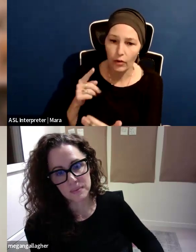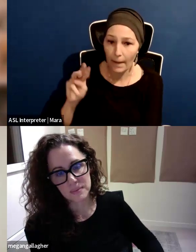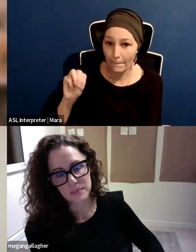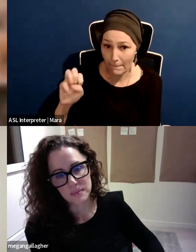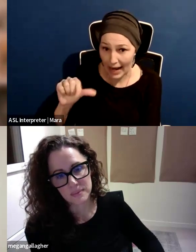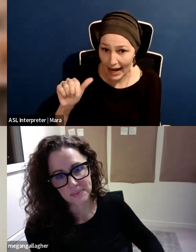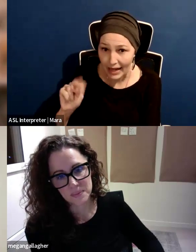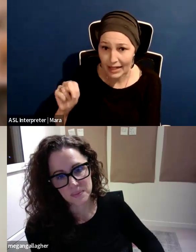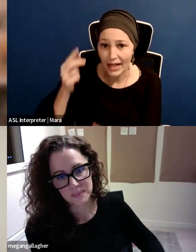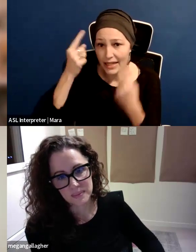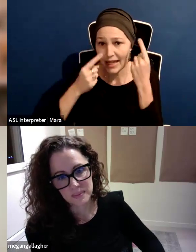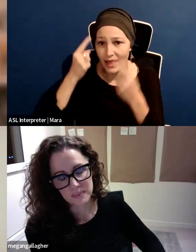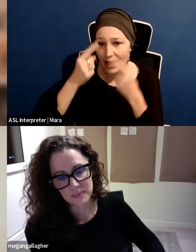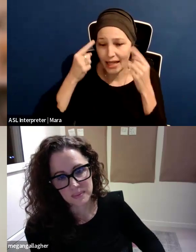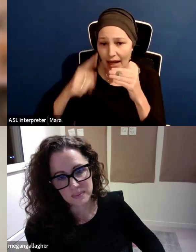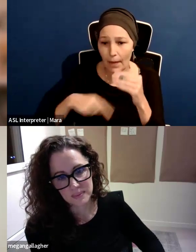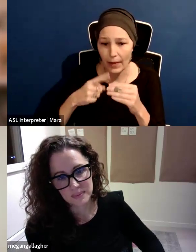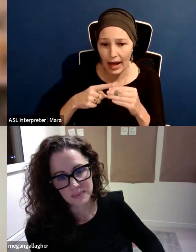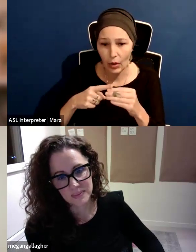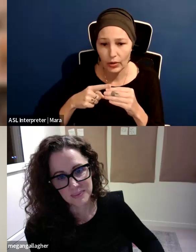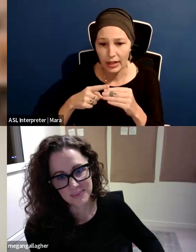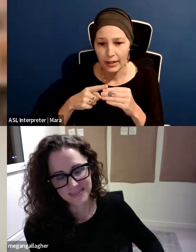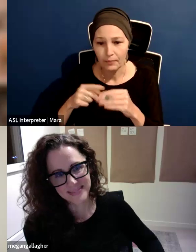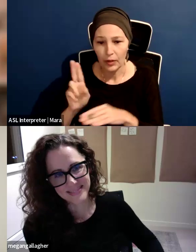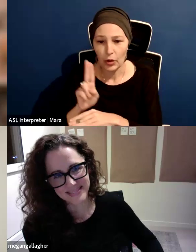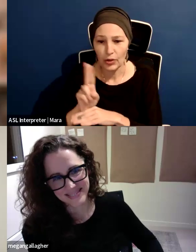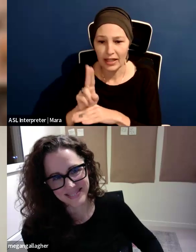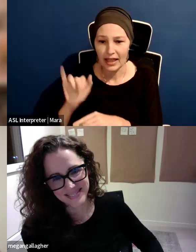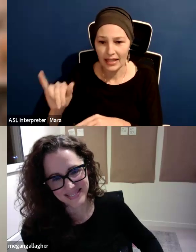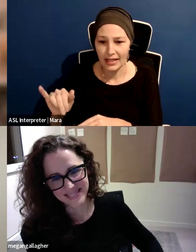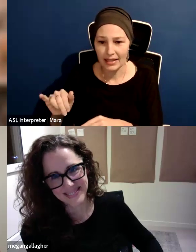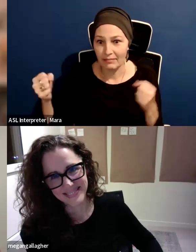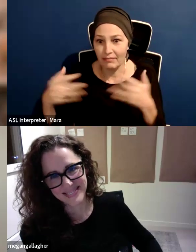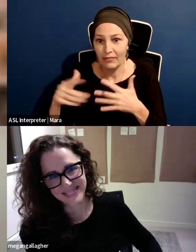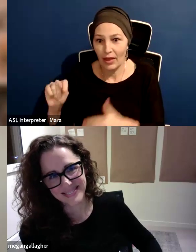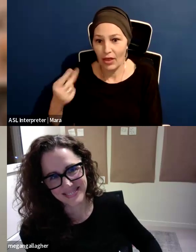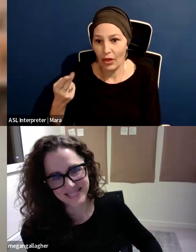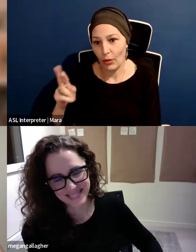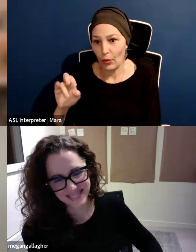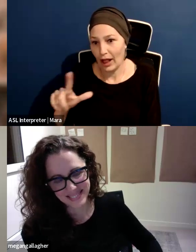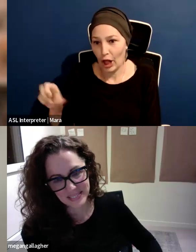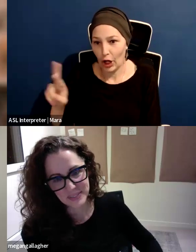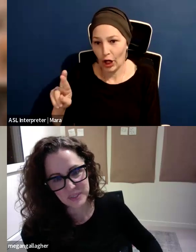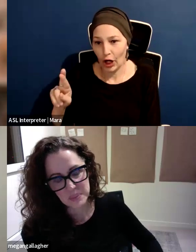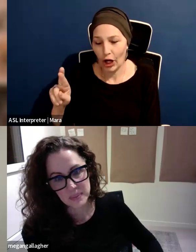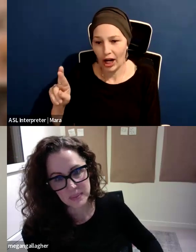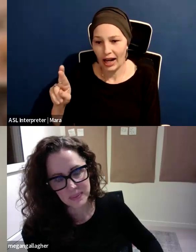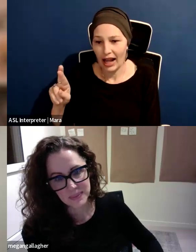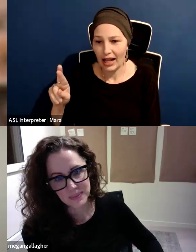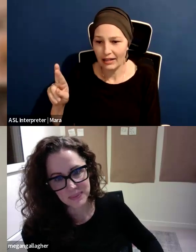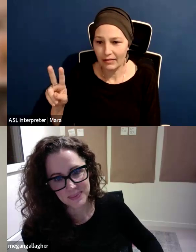for thinking about, taking this thriller, and just having these